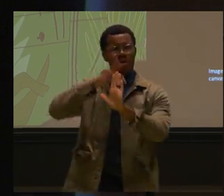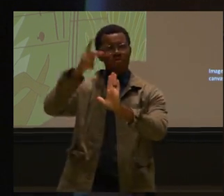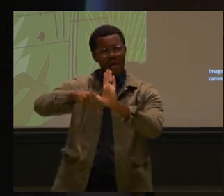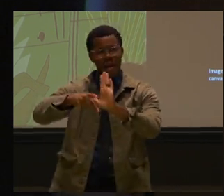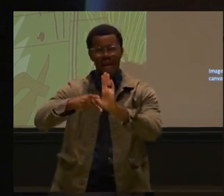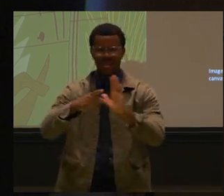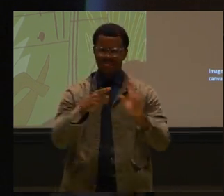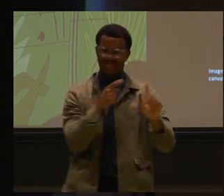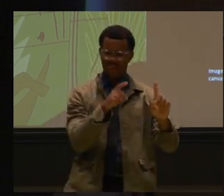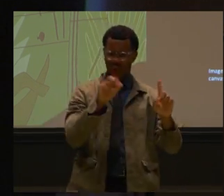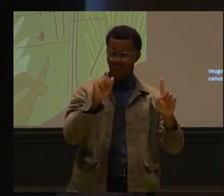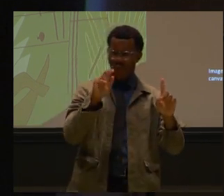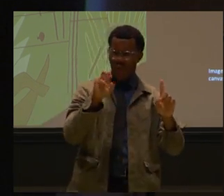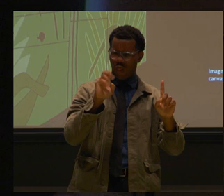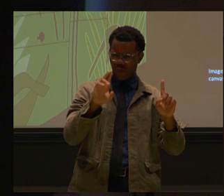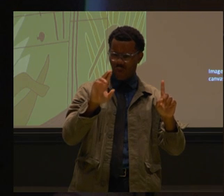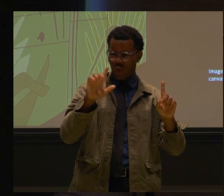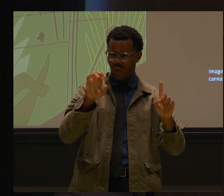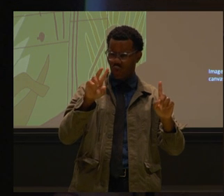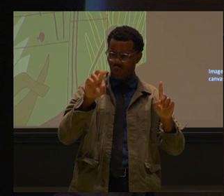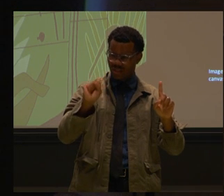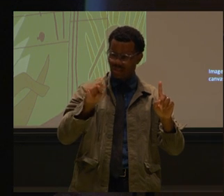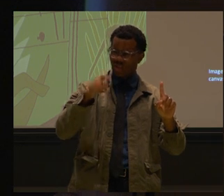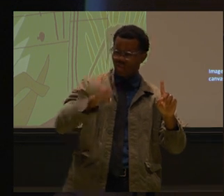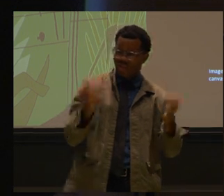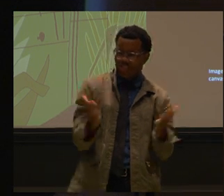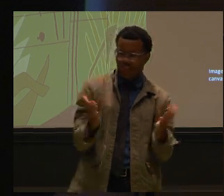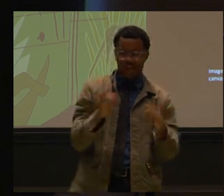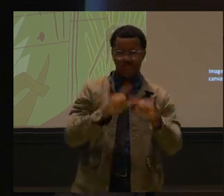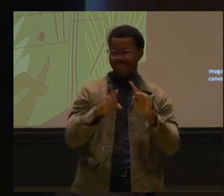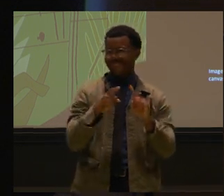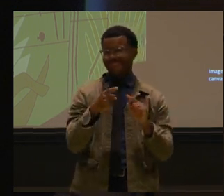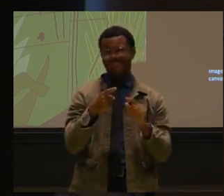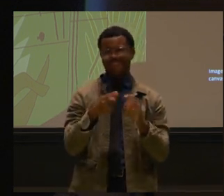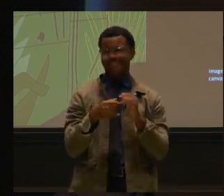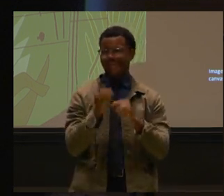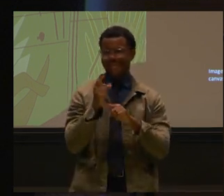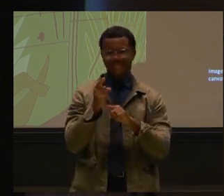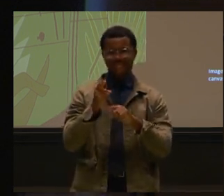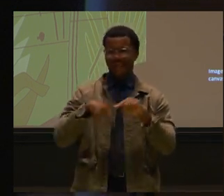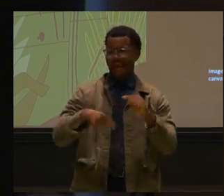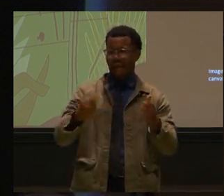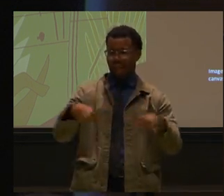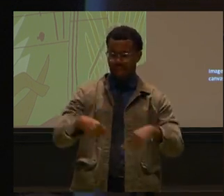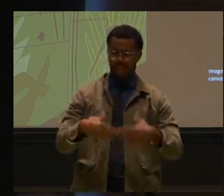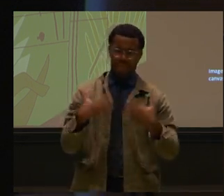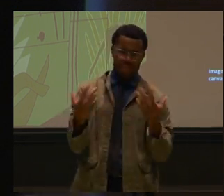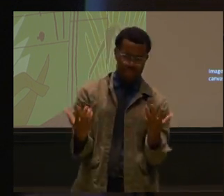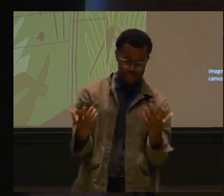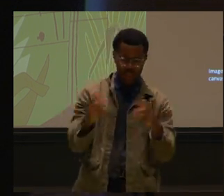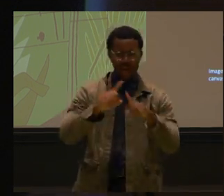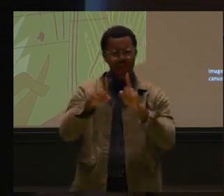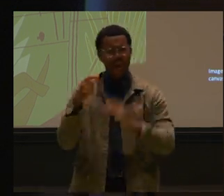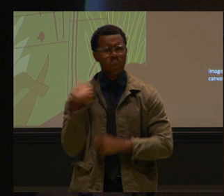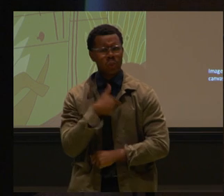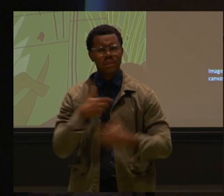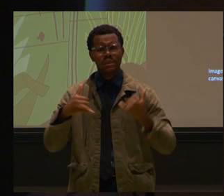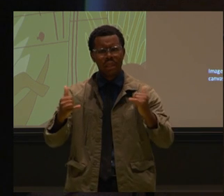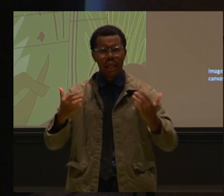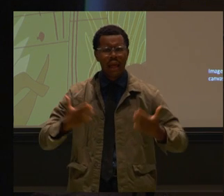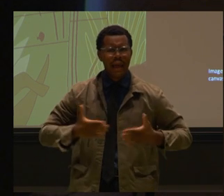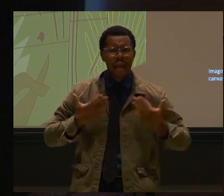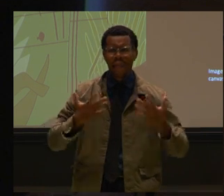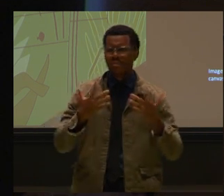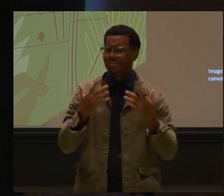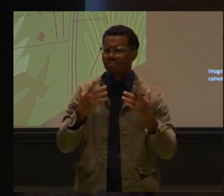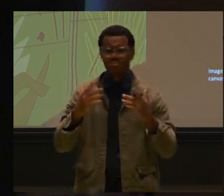Lewis. However, Arthur was unexpectedly unable to join us. Nonetheless, we are all in for a very special program